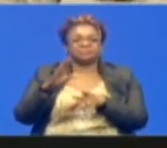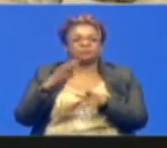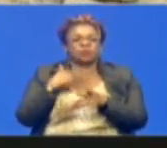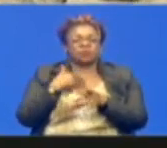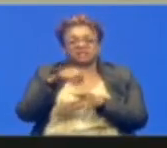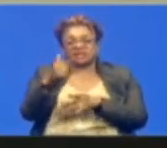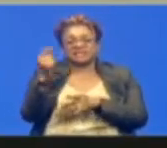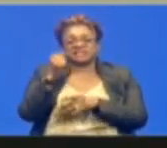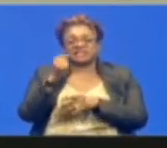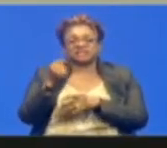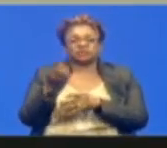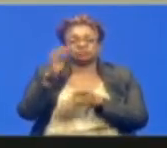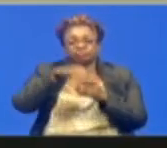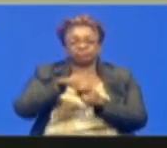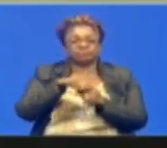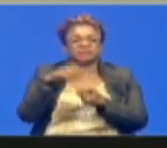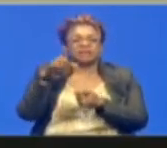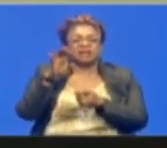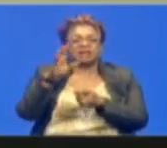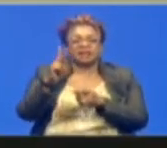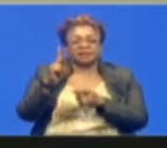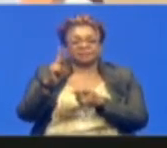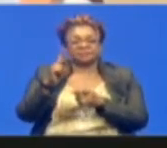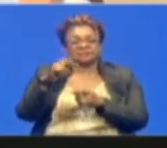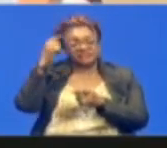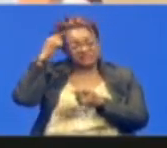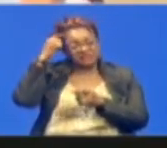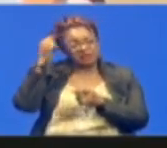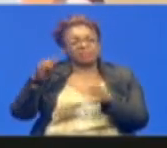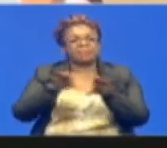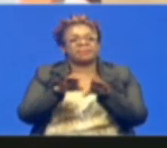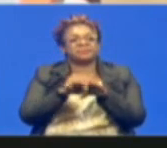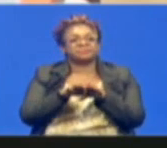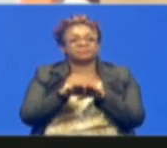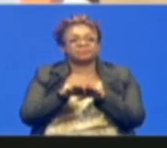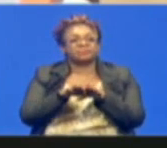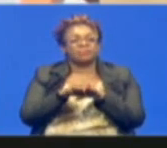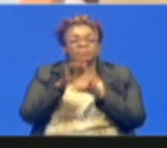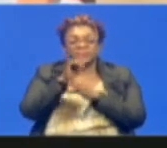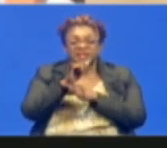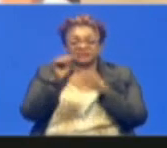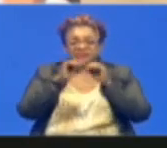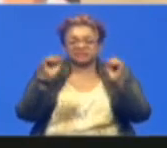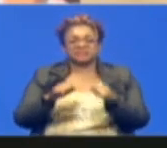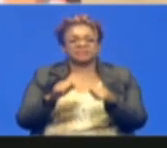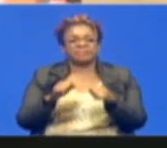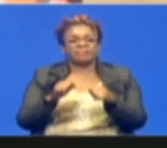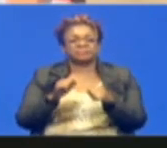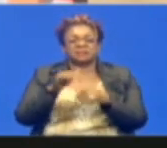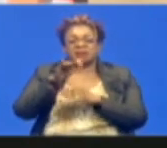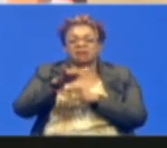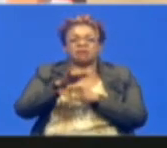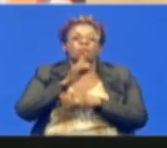for the installation of a leak detector along the pipeline. A leak detection system is an early warning